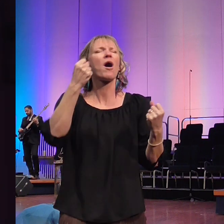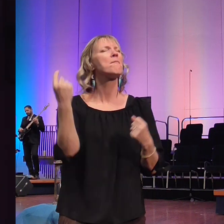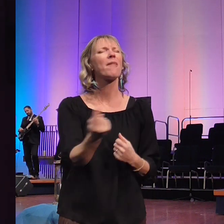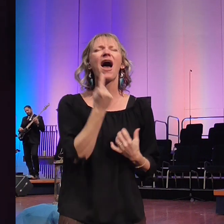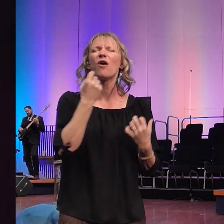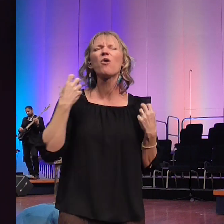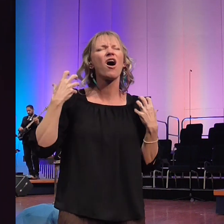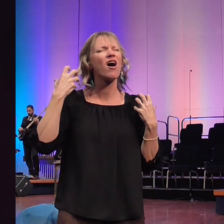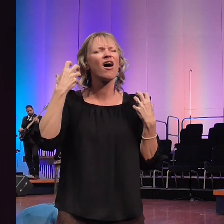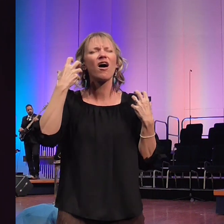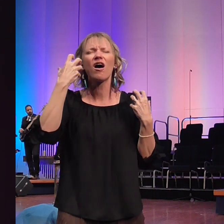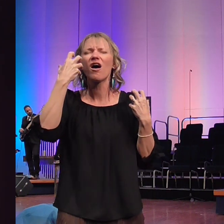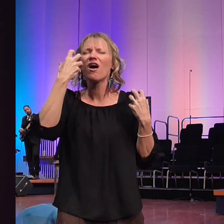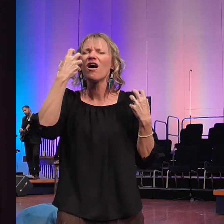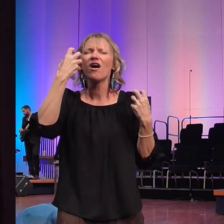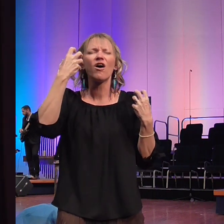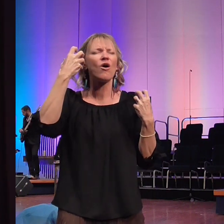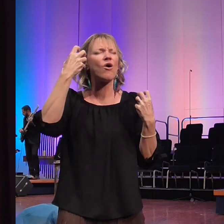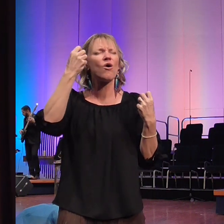one power.